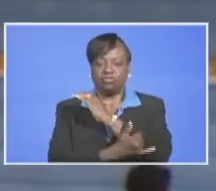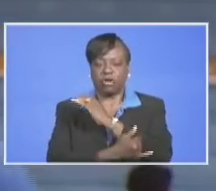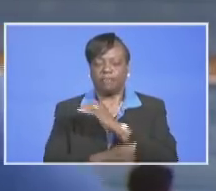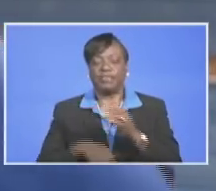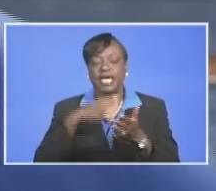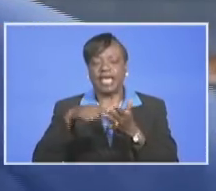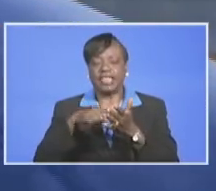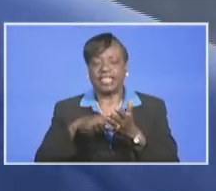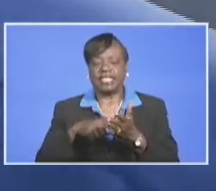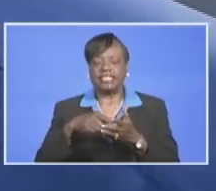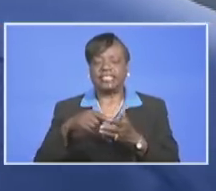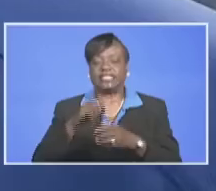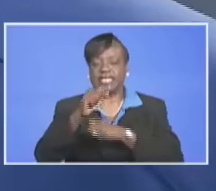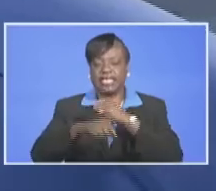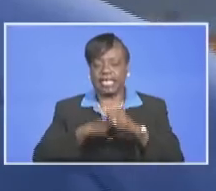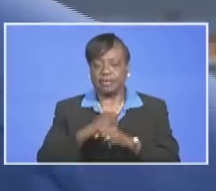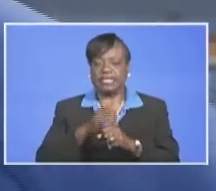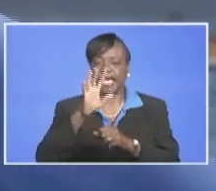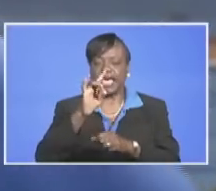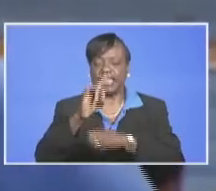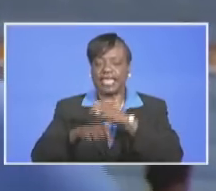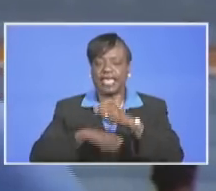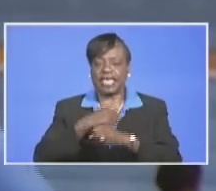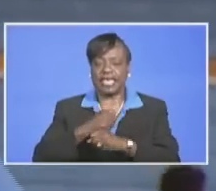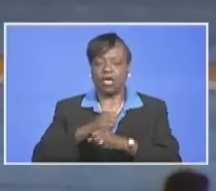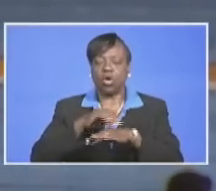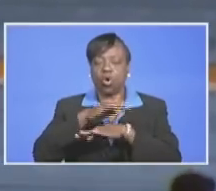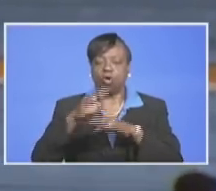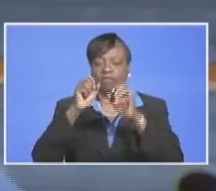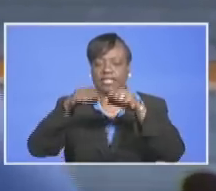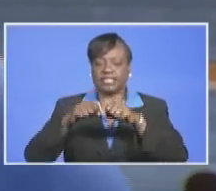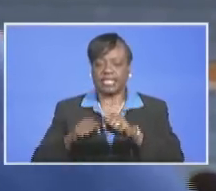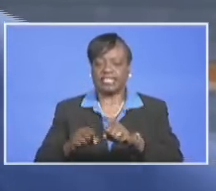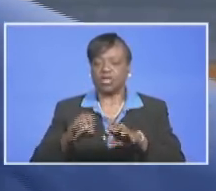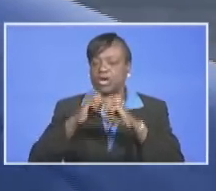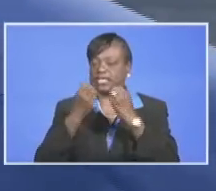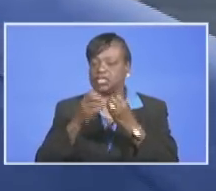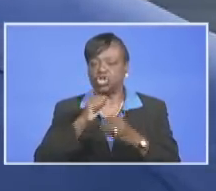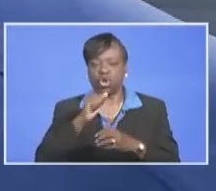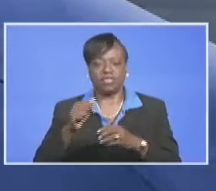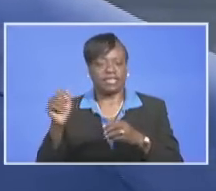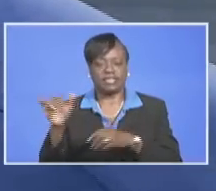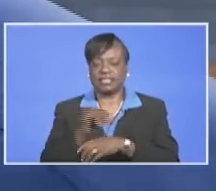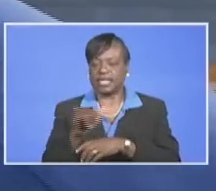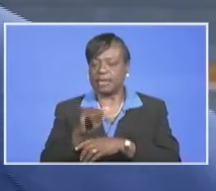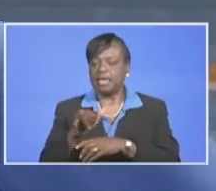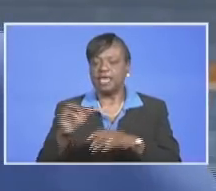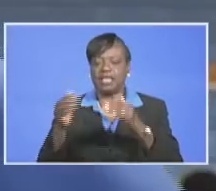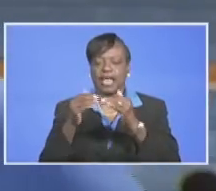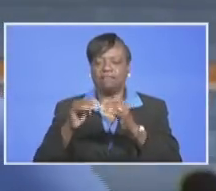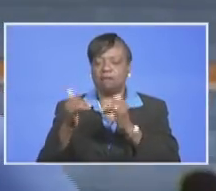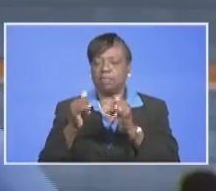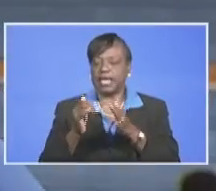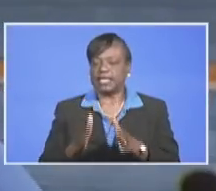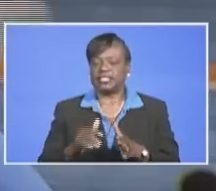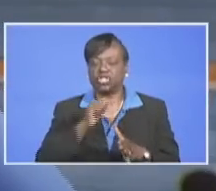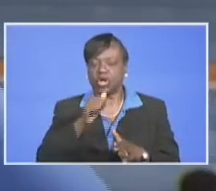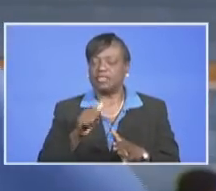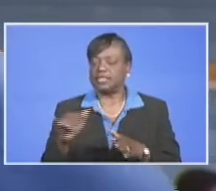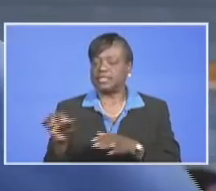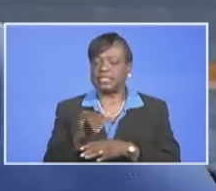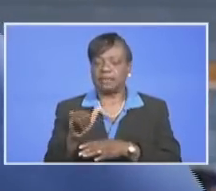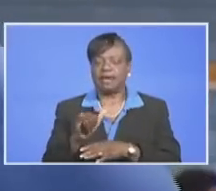year overseas, and it's difficult because, you know, the organization isn't the same, the level of play isn't the same, but that's where I have to step up